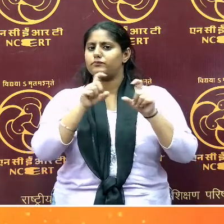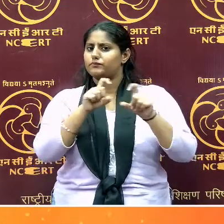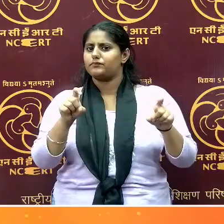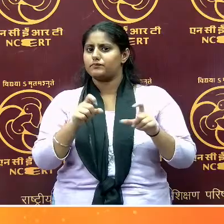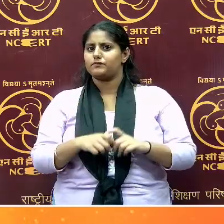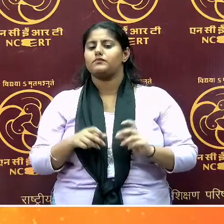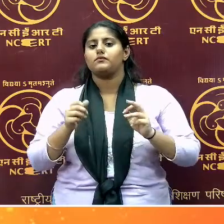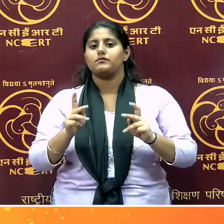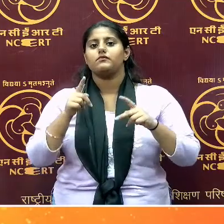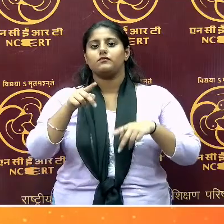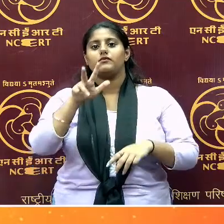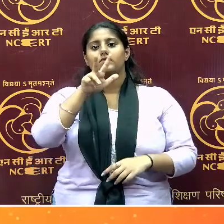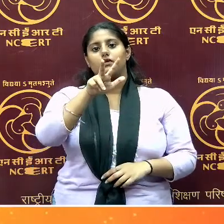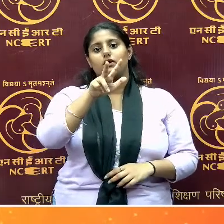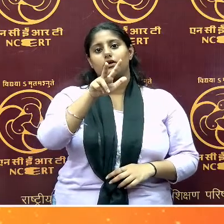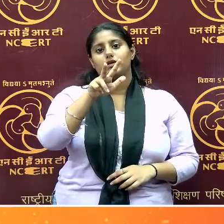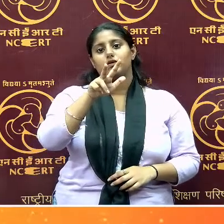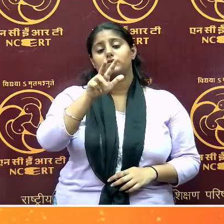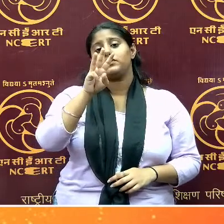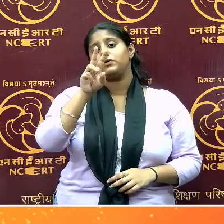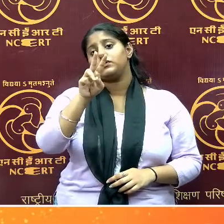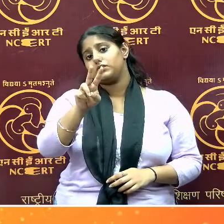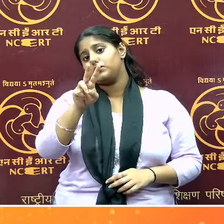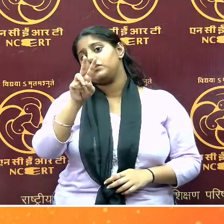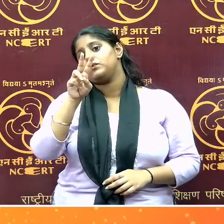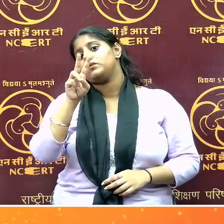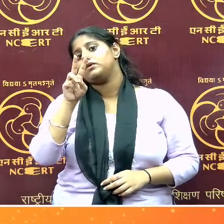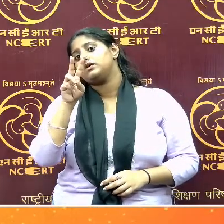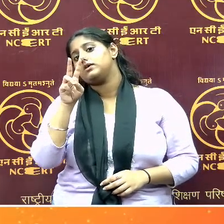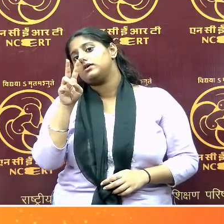to 8203. What is the nearest 10?